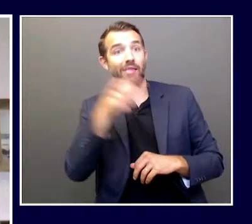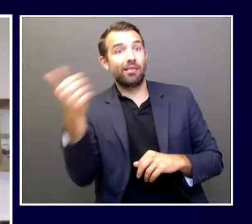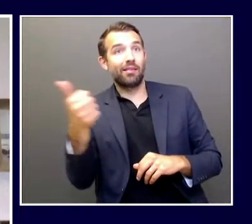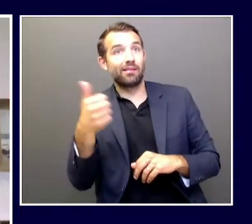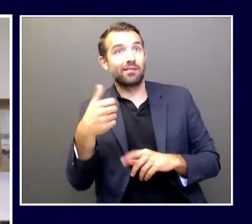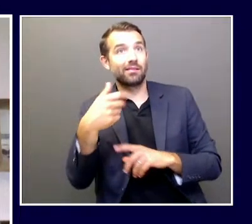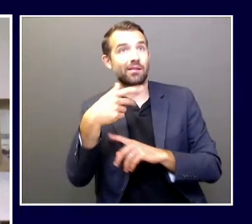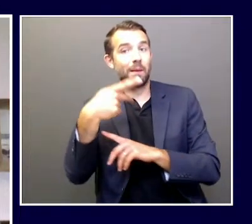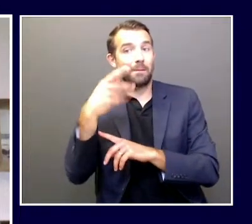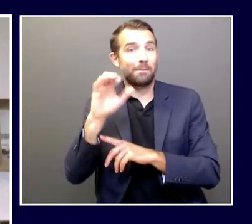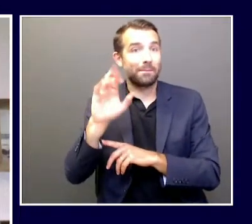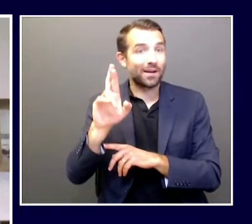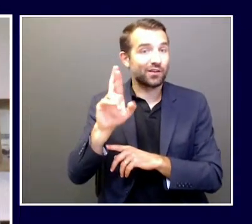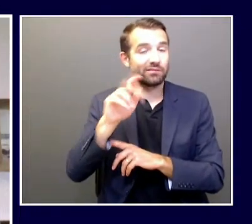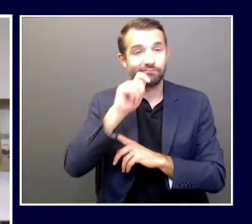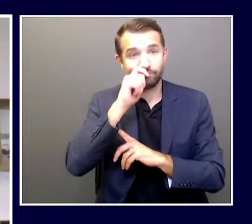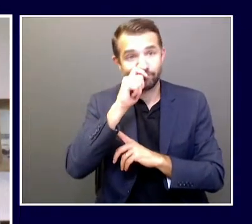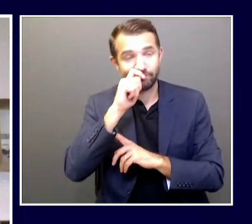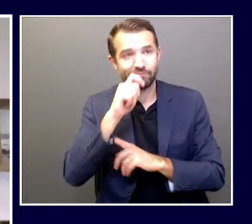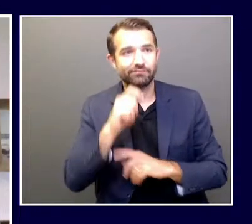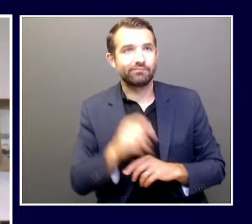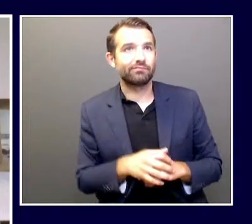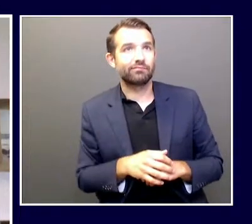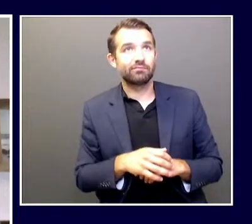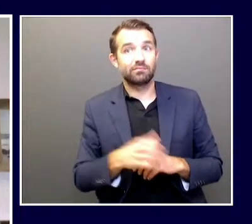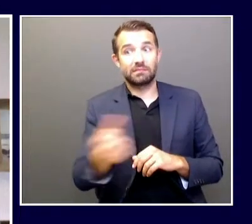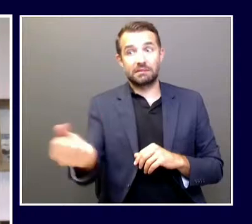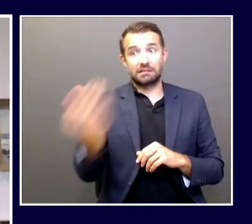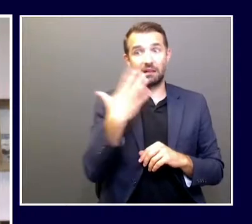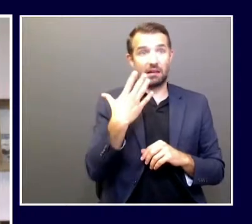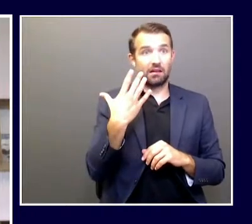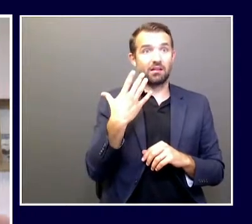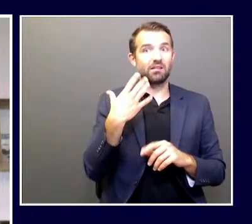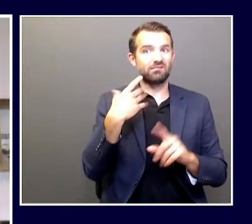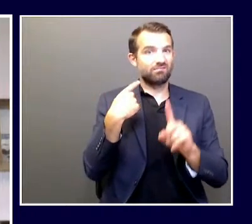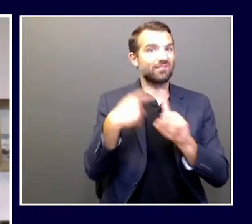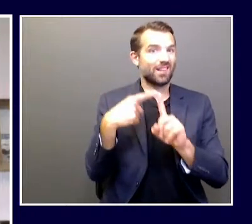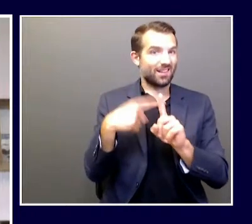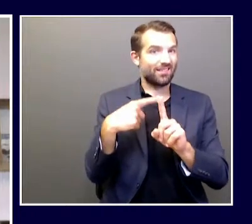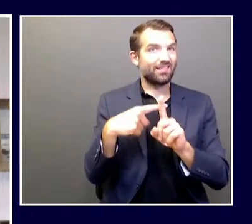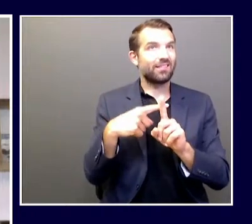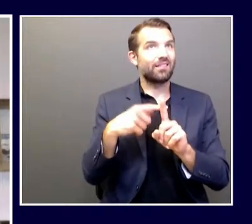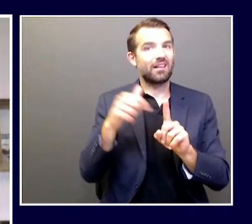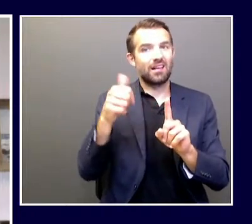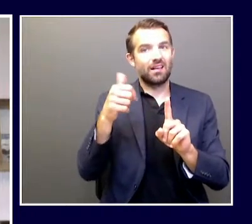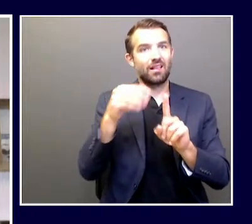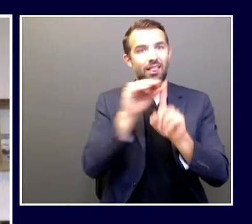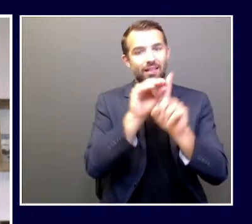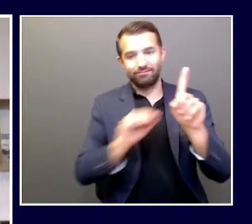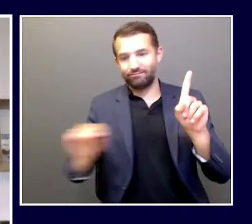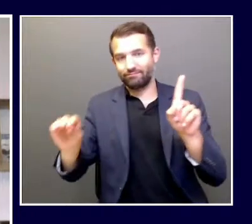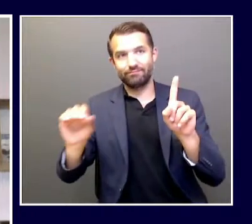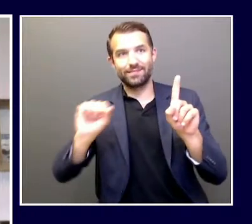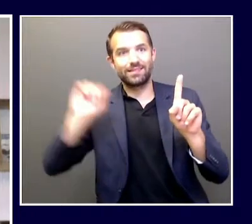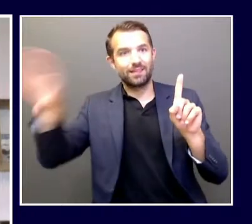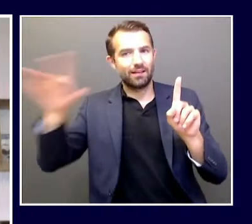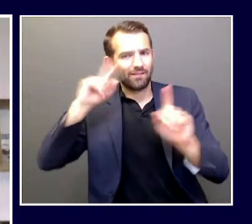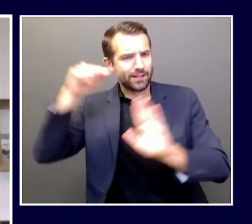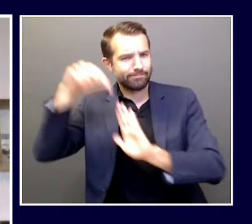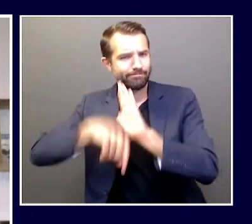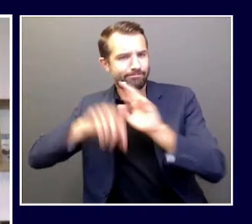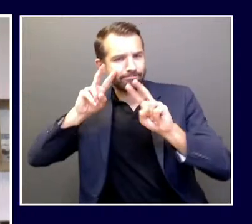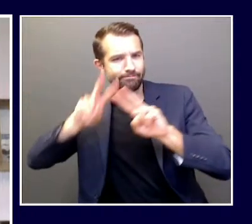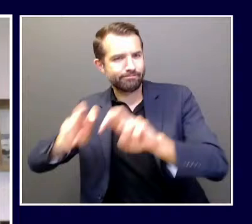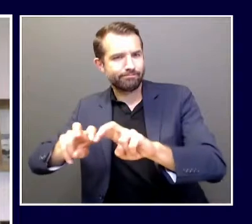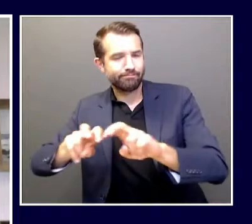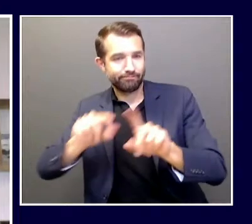Maine are being sequenced. And as of a couple of days ago, that put us in the top 5 of all states in terms of the